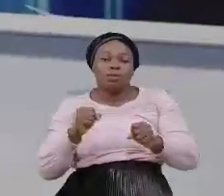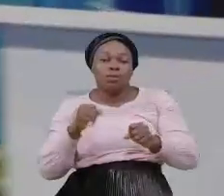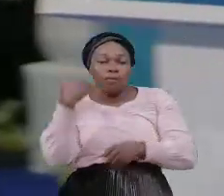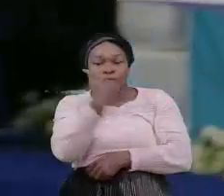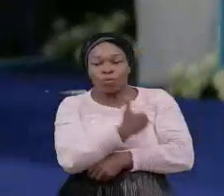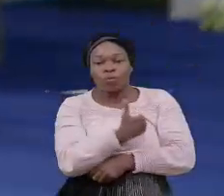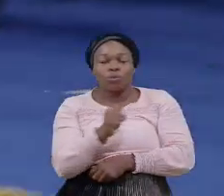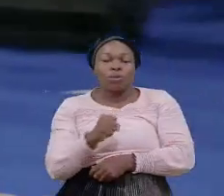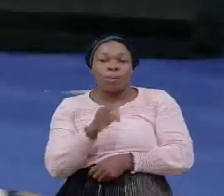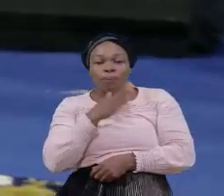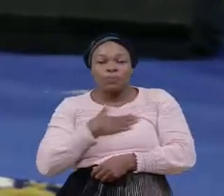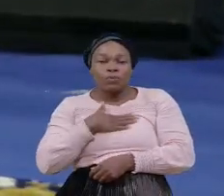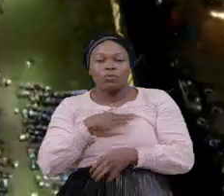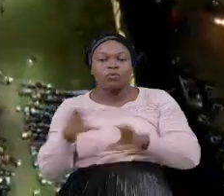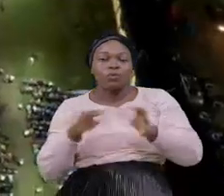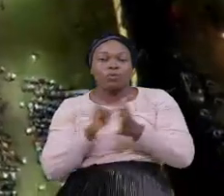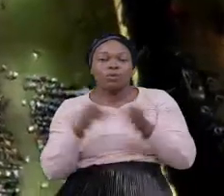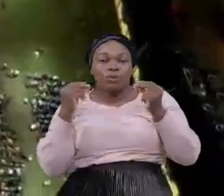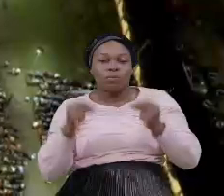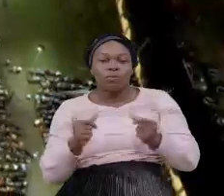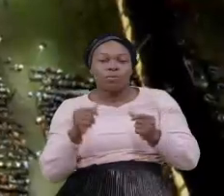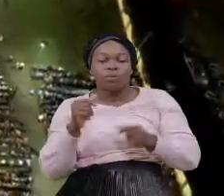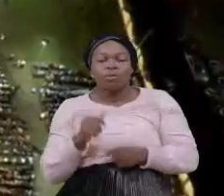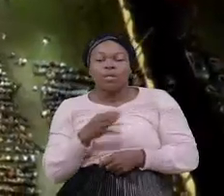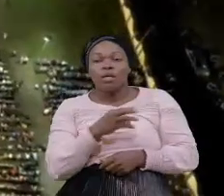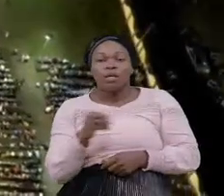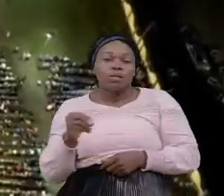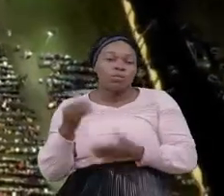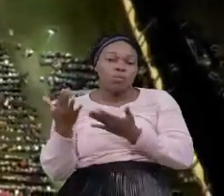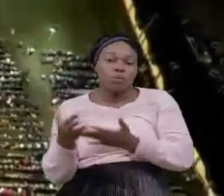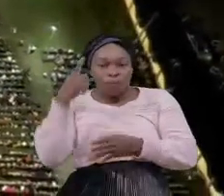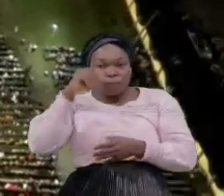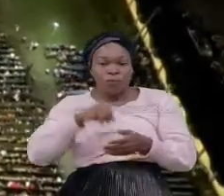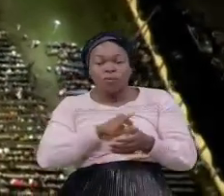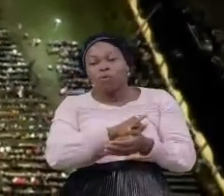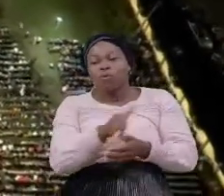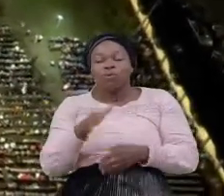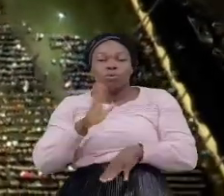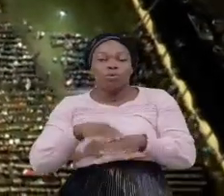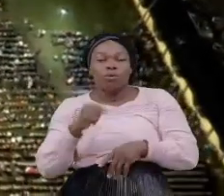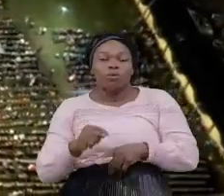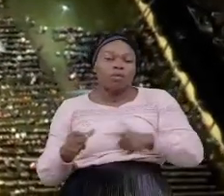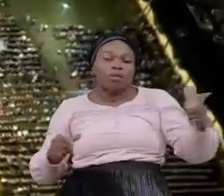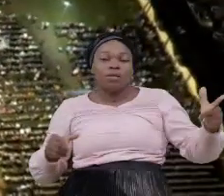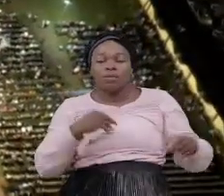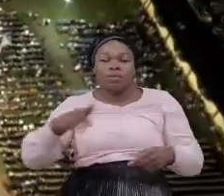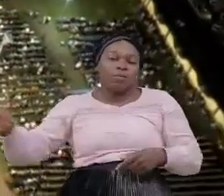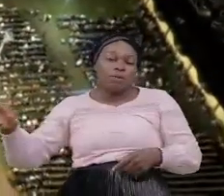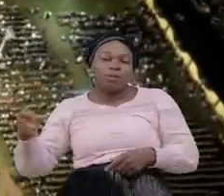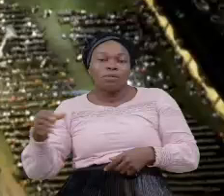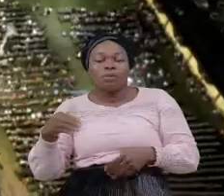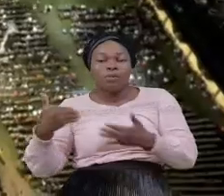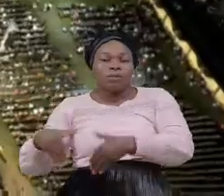I'm waiting for those by my left-hand side, yours, your right-hand side to the stage.